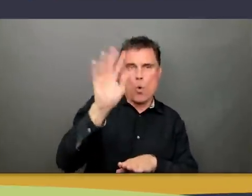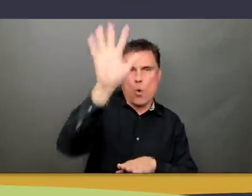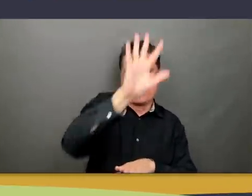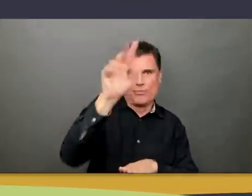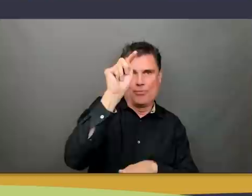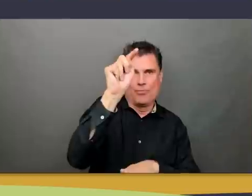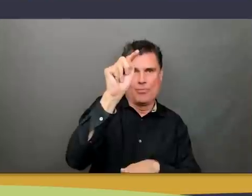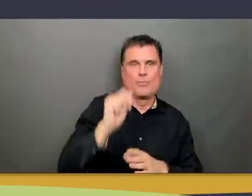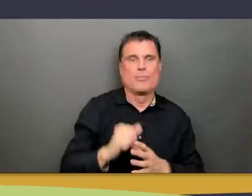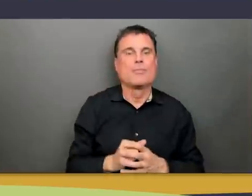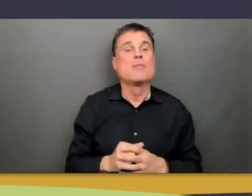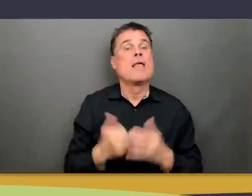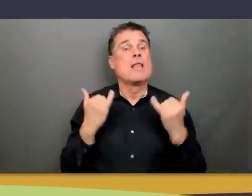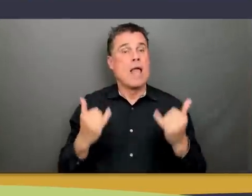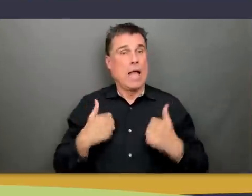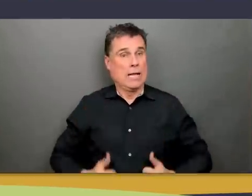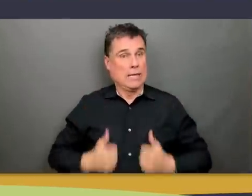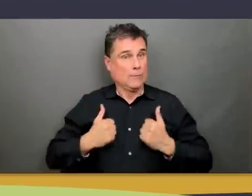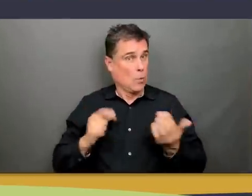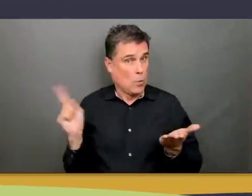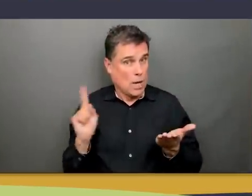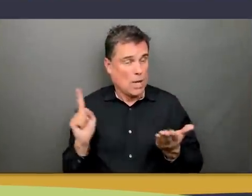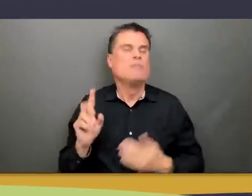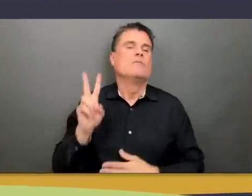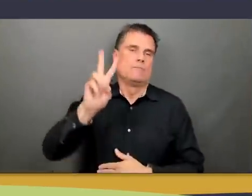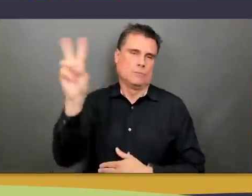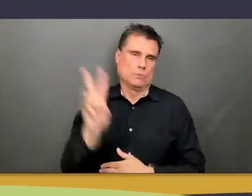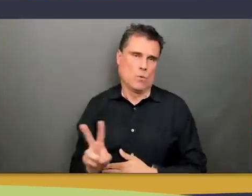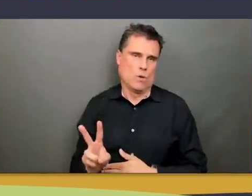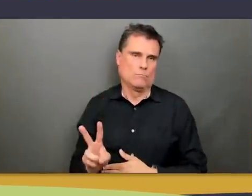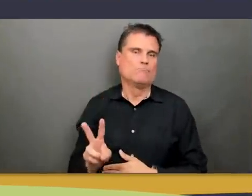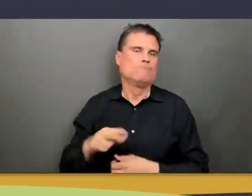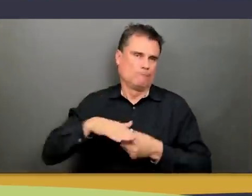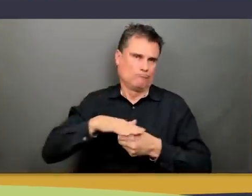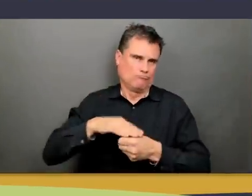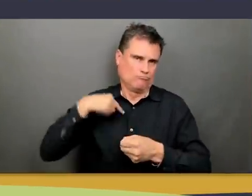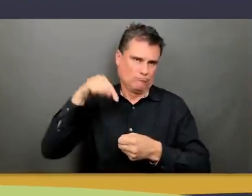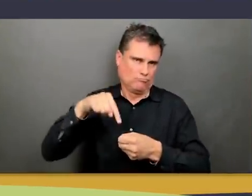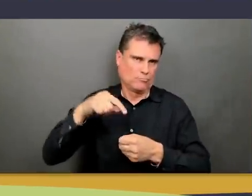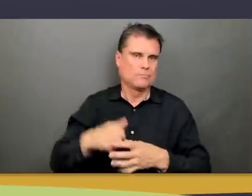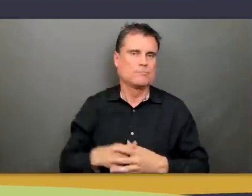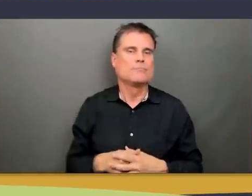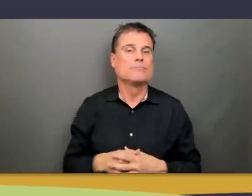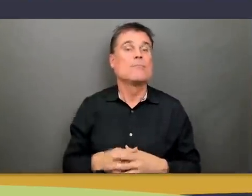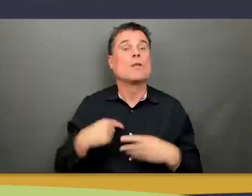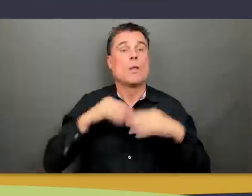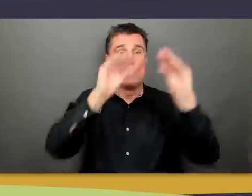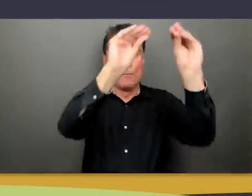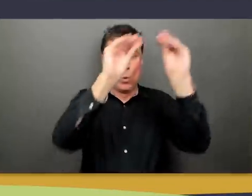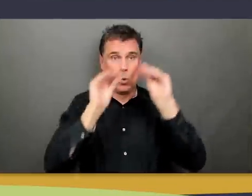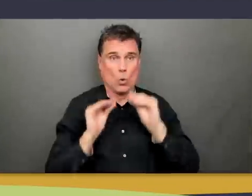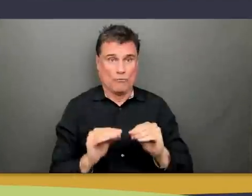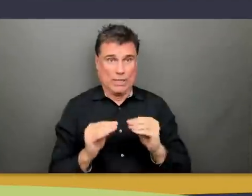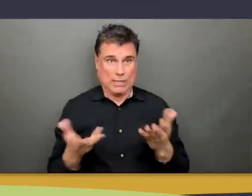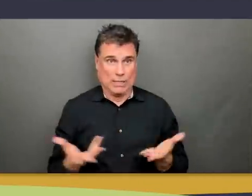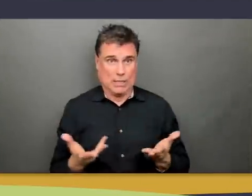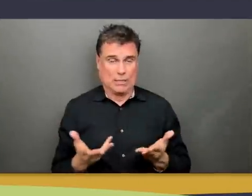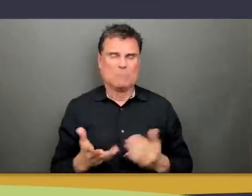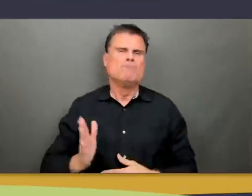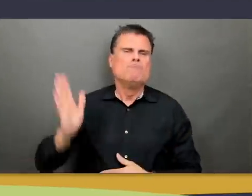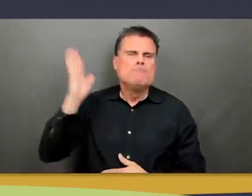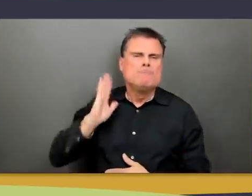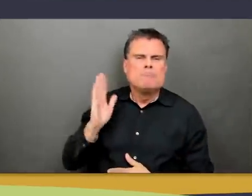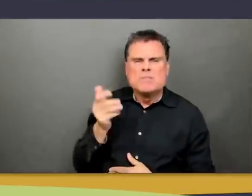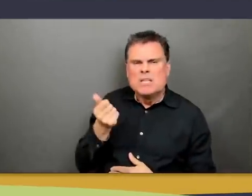Metulia, AKA Victoria. I came here originally back in the